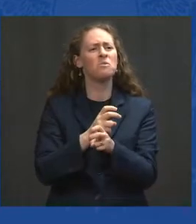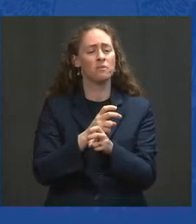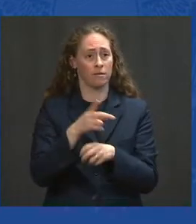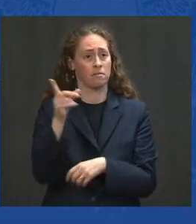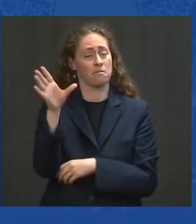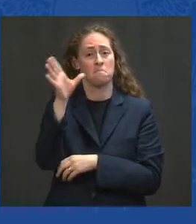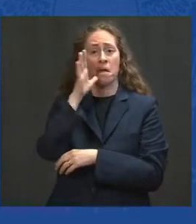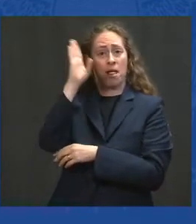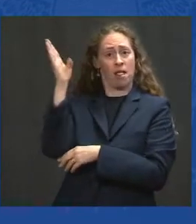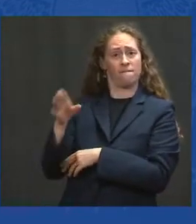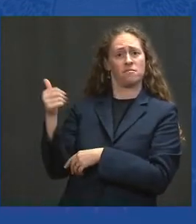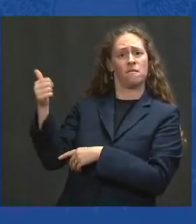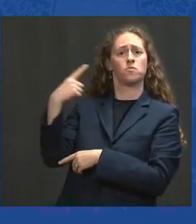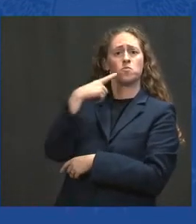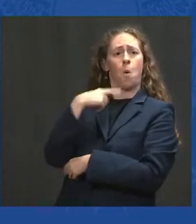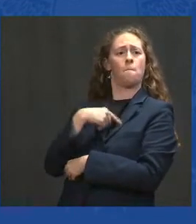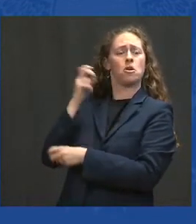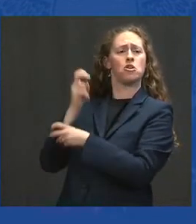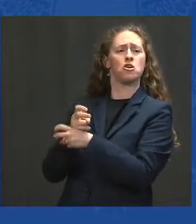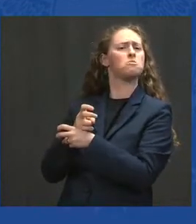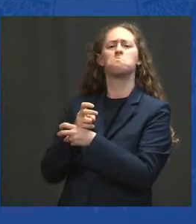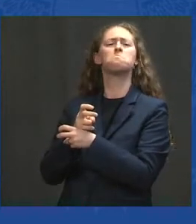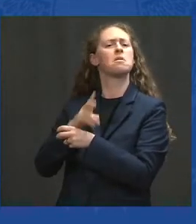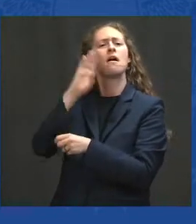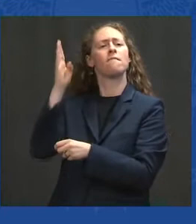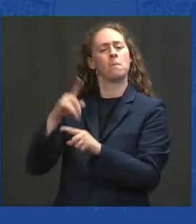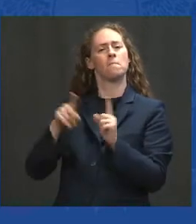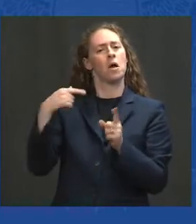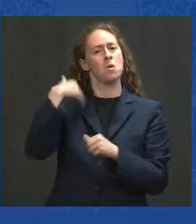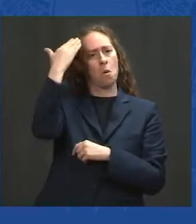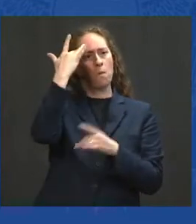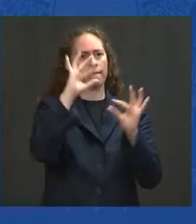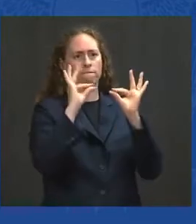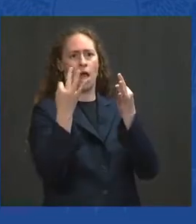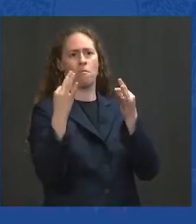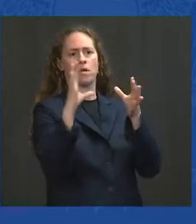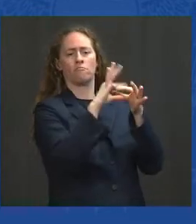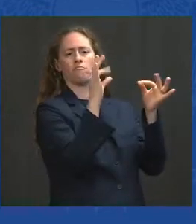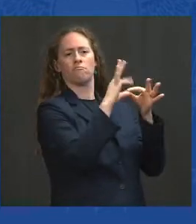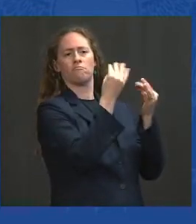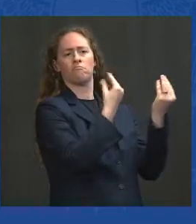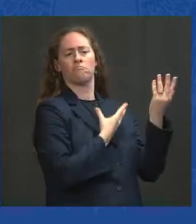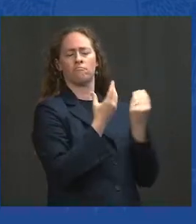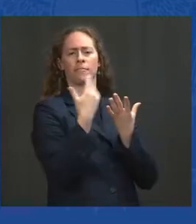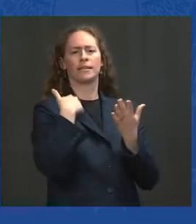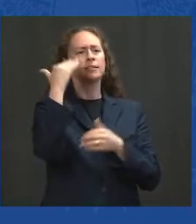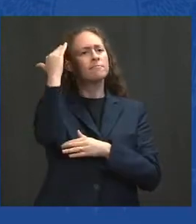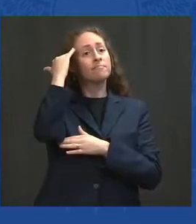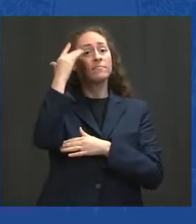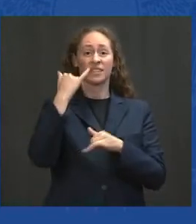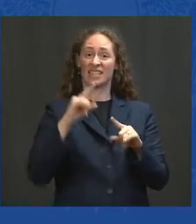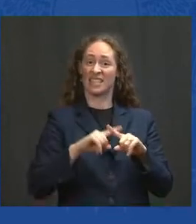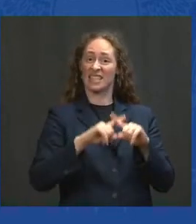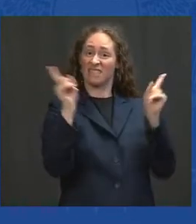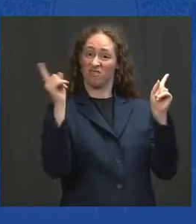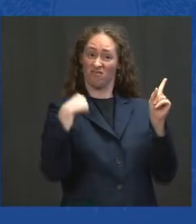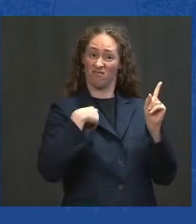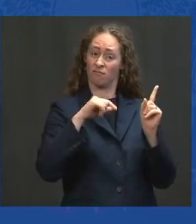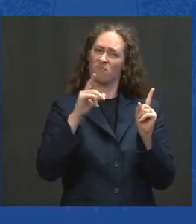My family's story is not all that remarkable. It is the story of the American